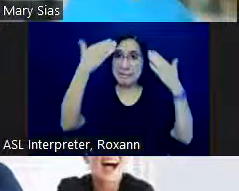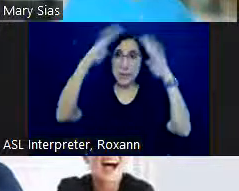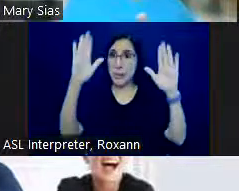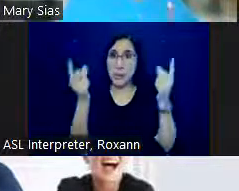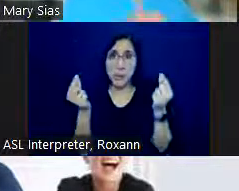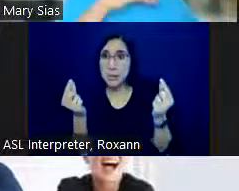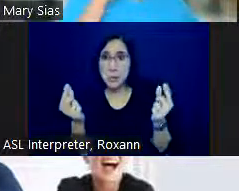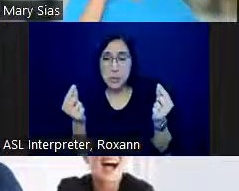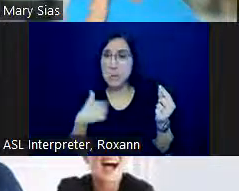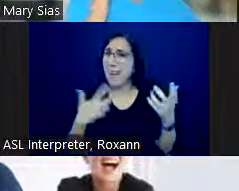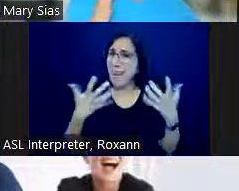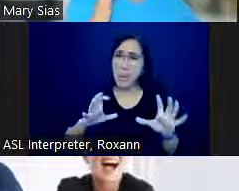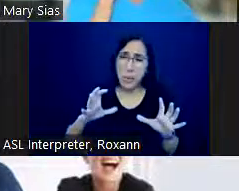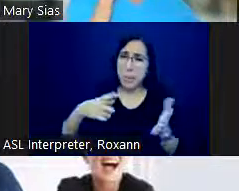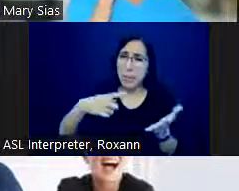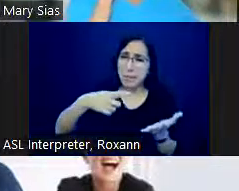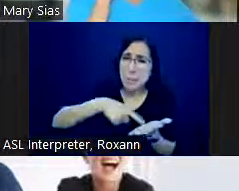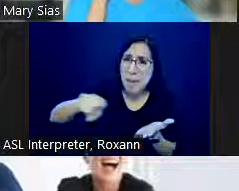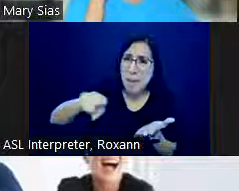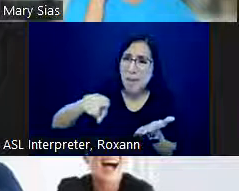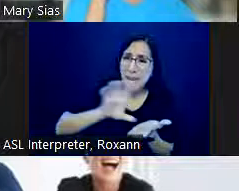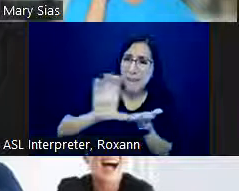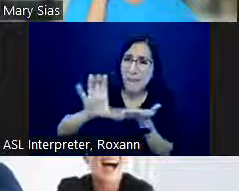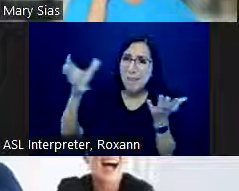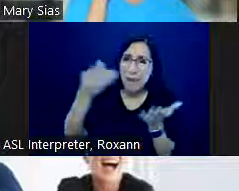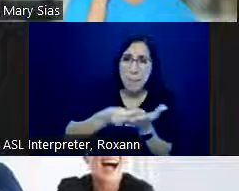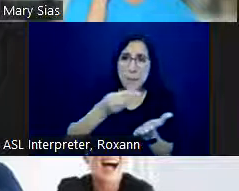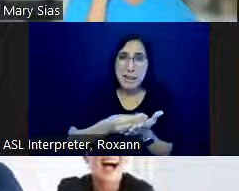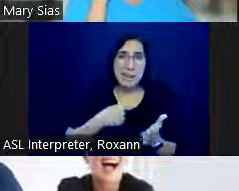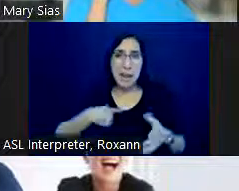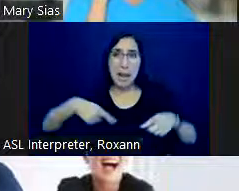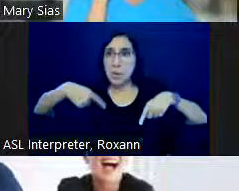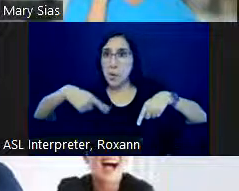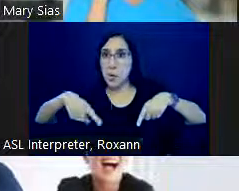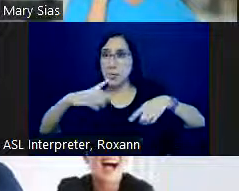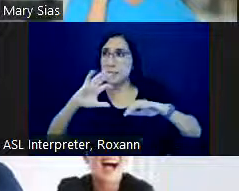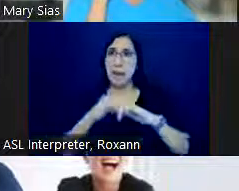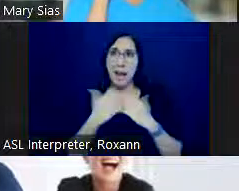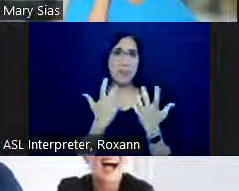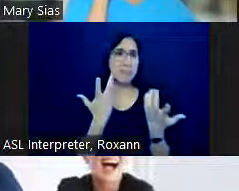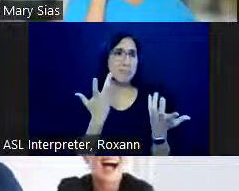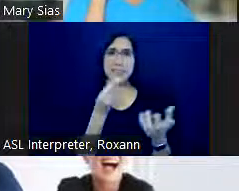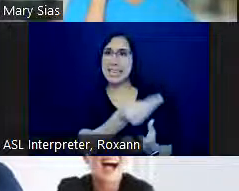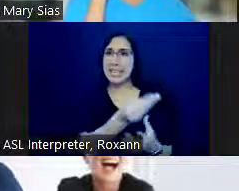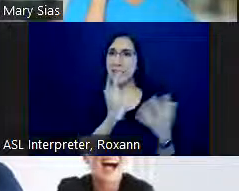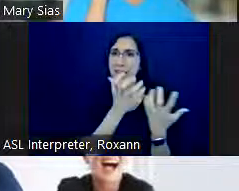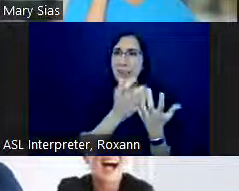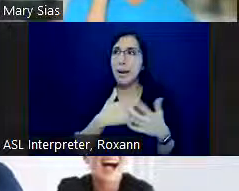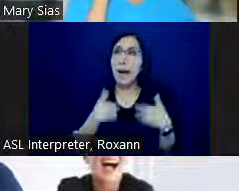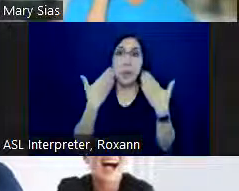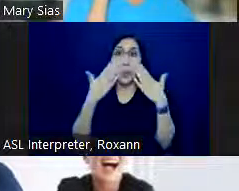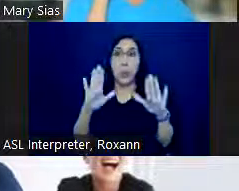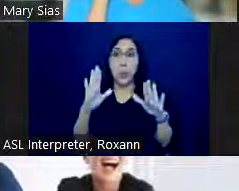money. I'm nervous about getting accommodations, and I don't even know what accommodations are. I want to